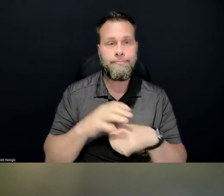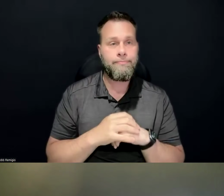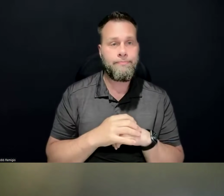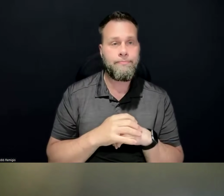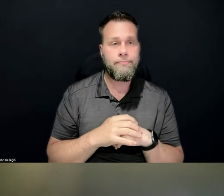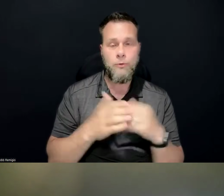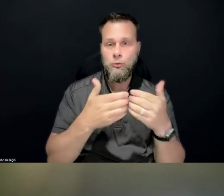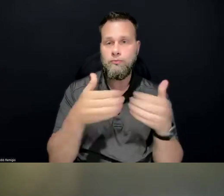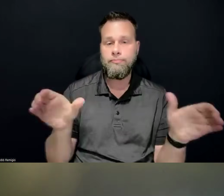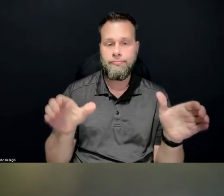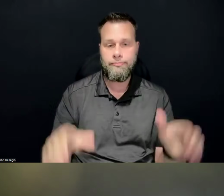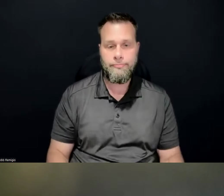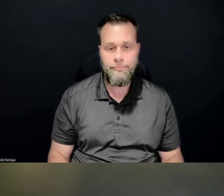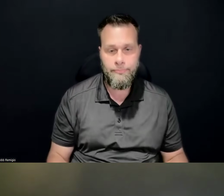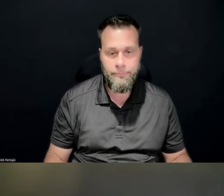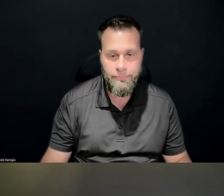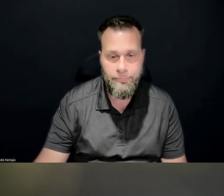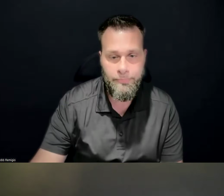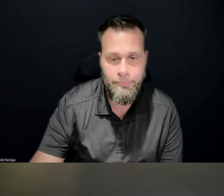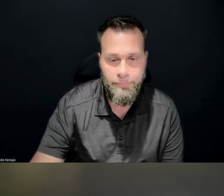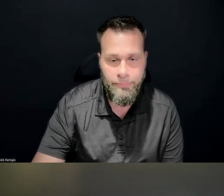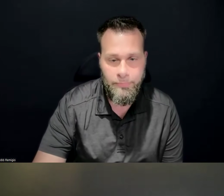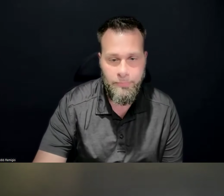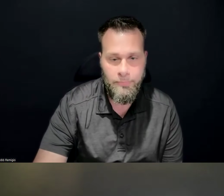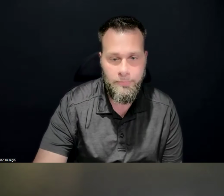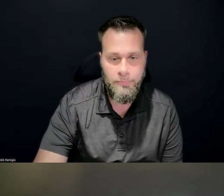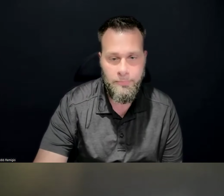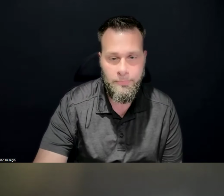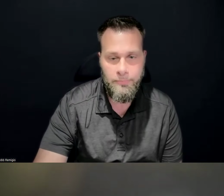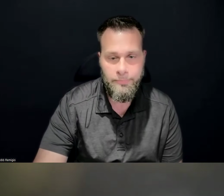So I'm going to open all the rooms right now.